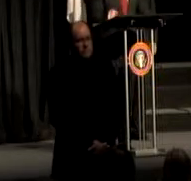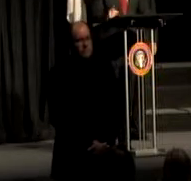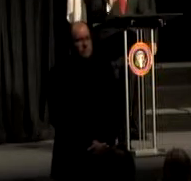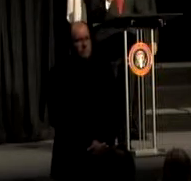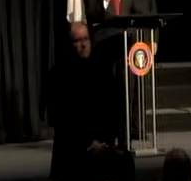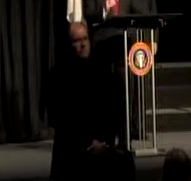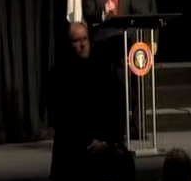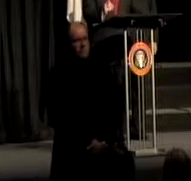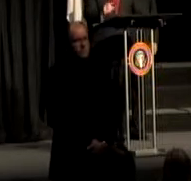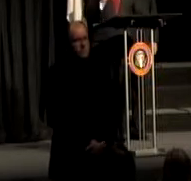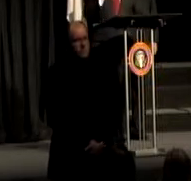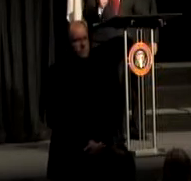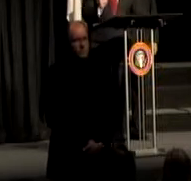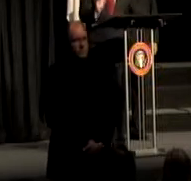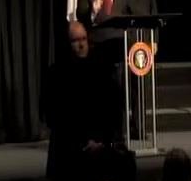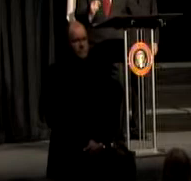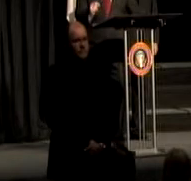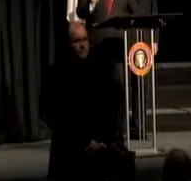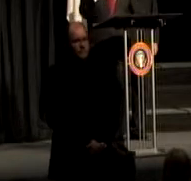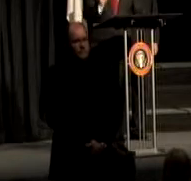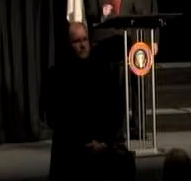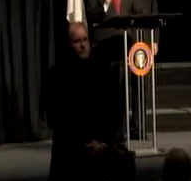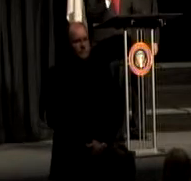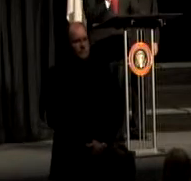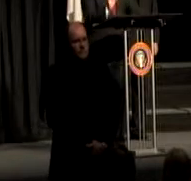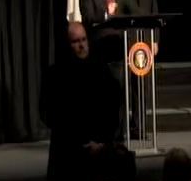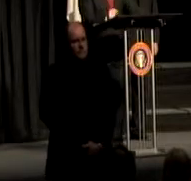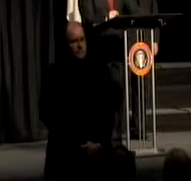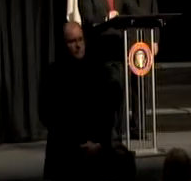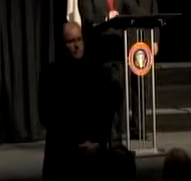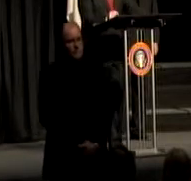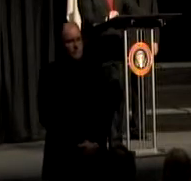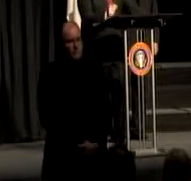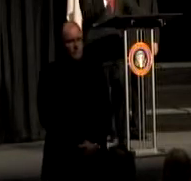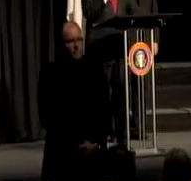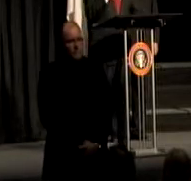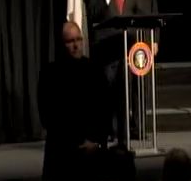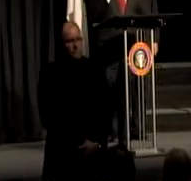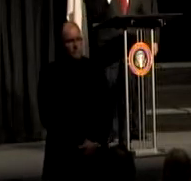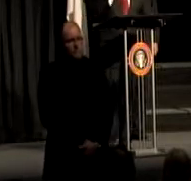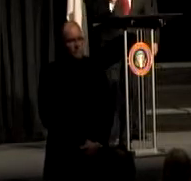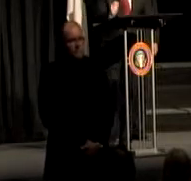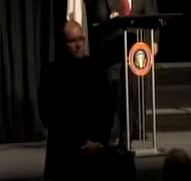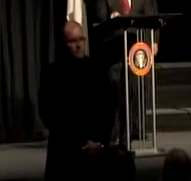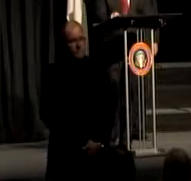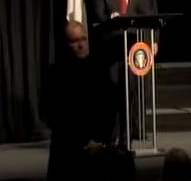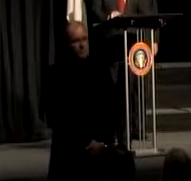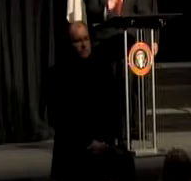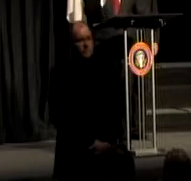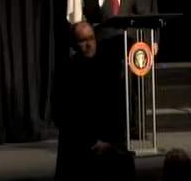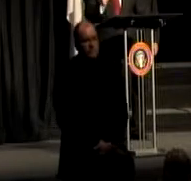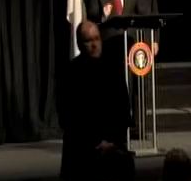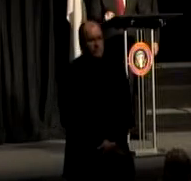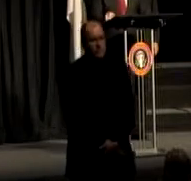body of Christ if you can comprehend the body of Christ is a group of volunteers that automatically give of themselves